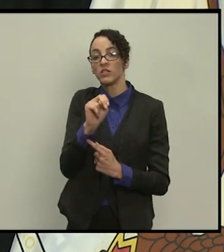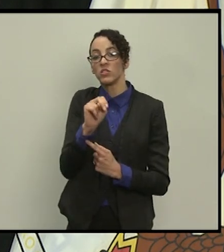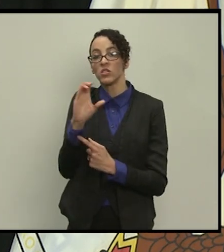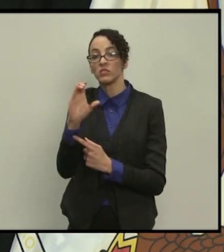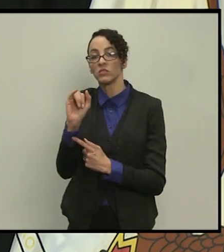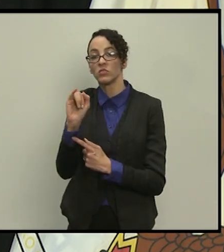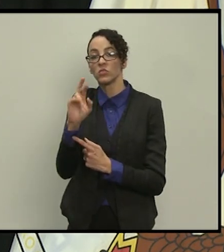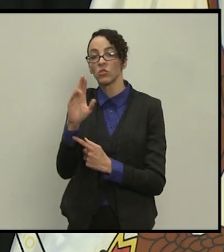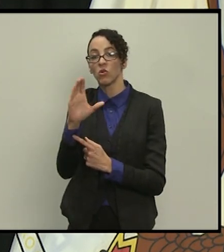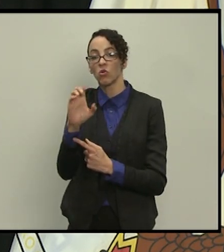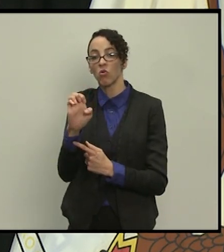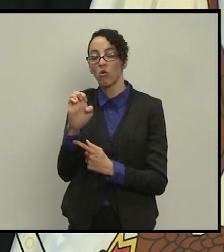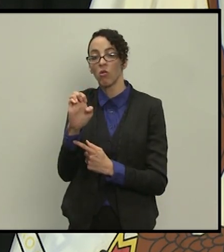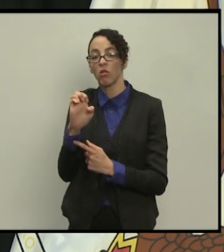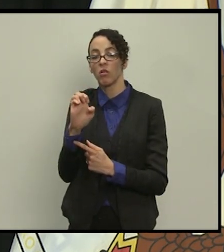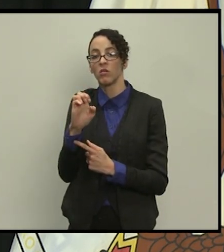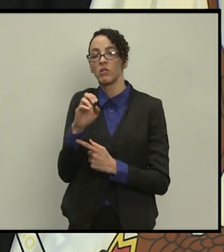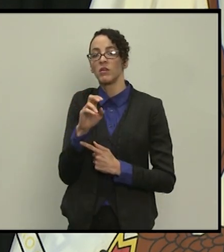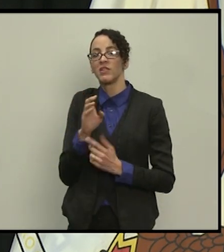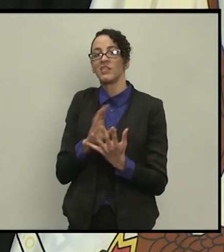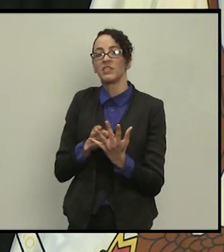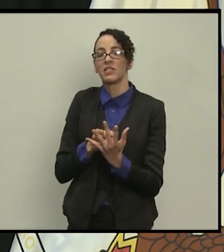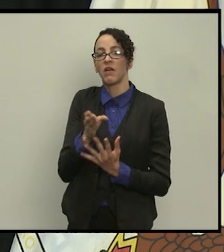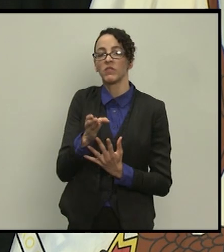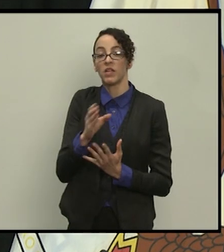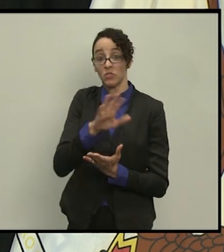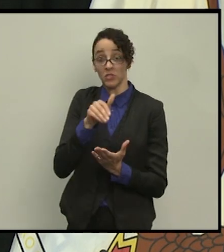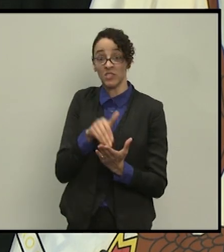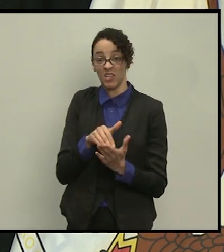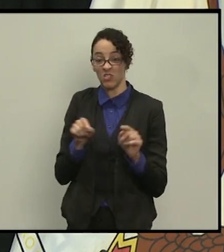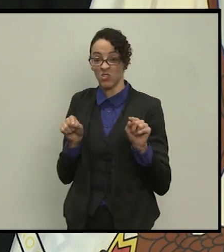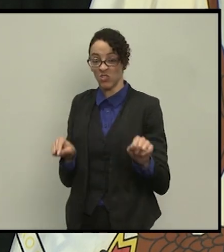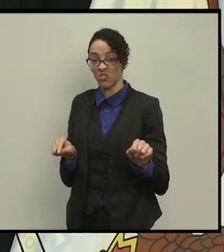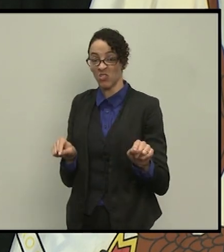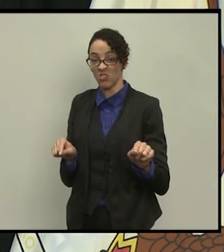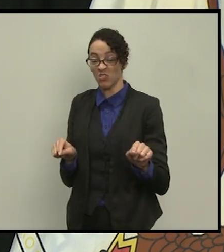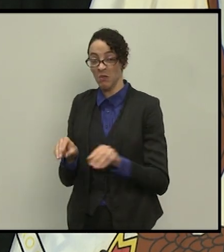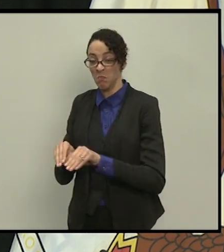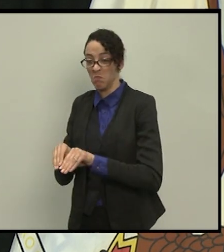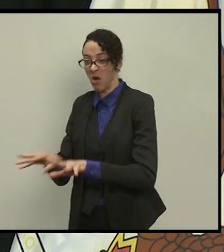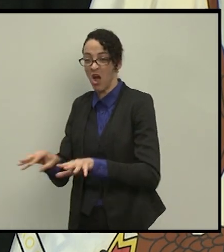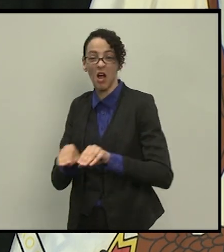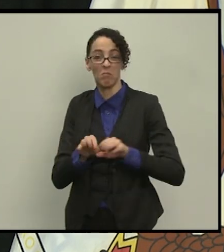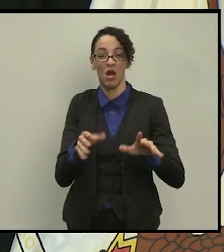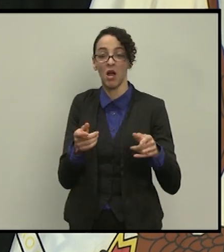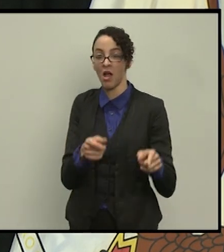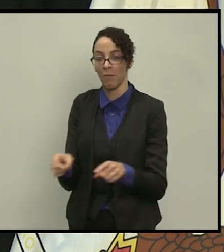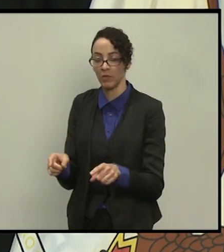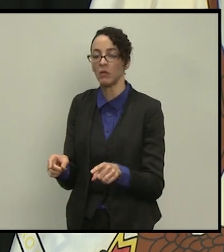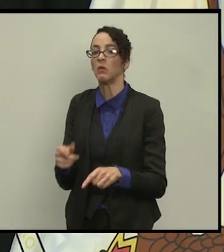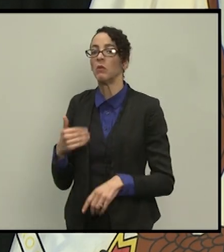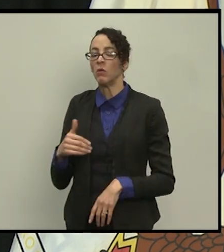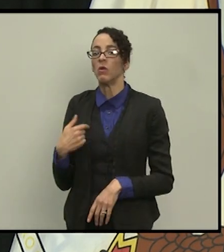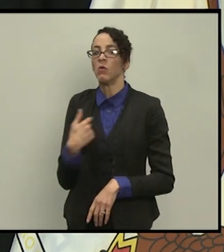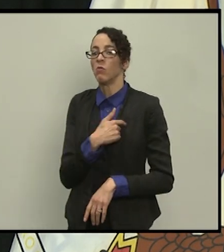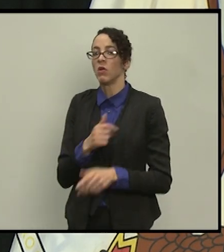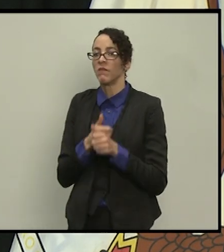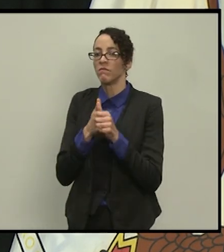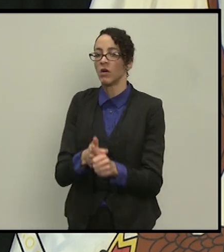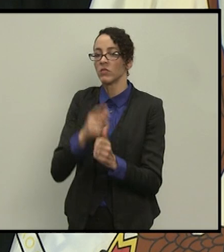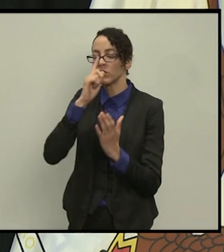following the information and with the experts in the investigation teams, we take different approaches depending